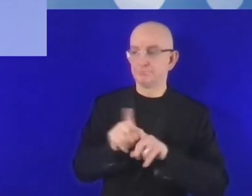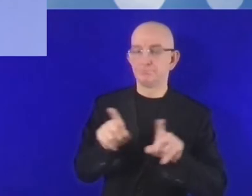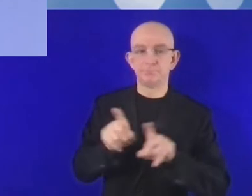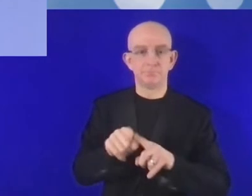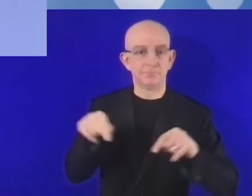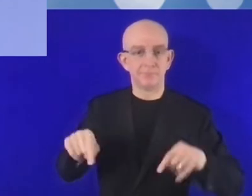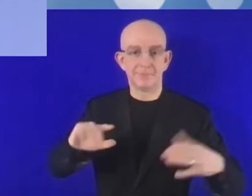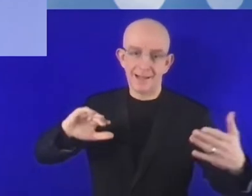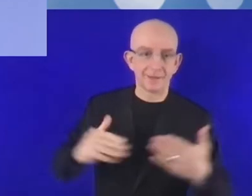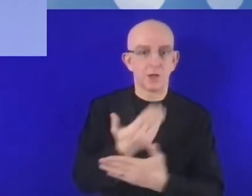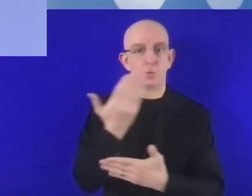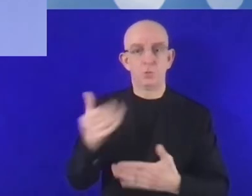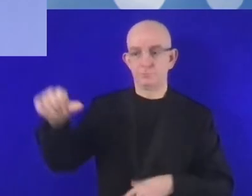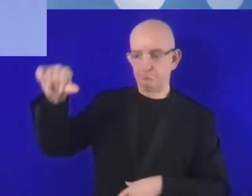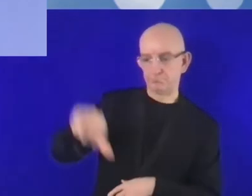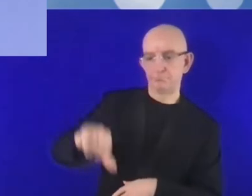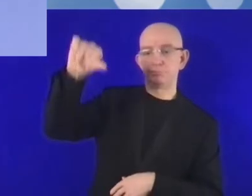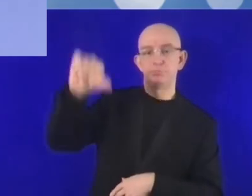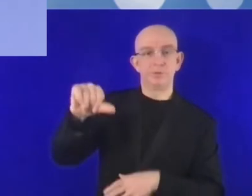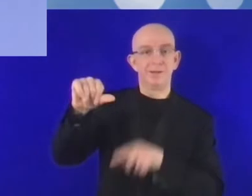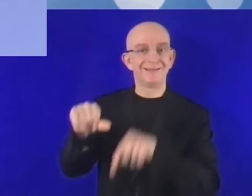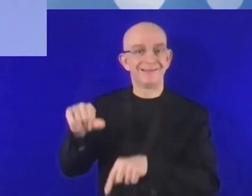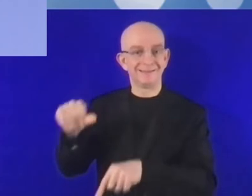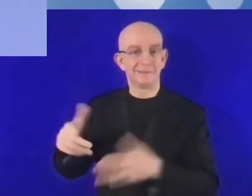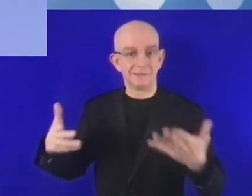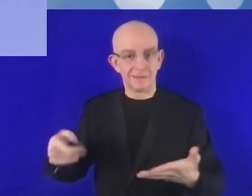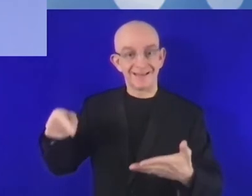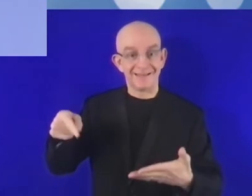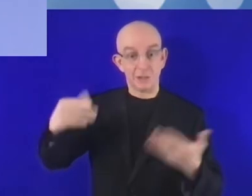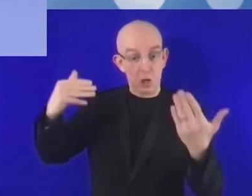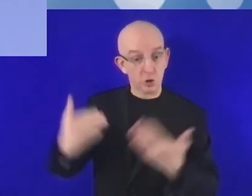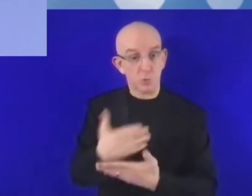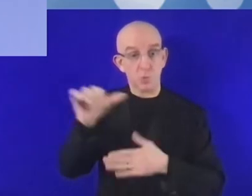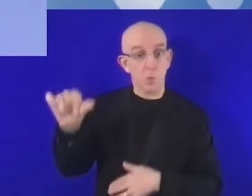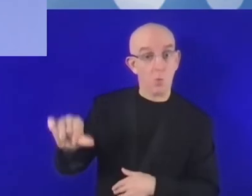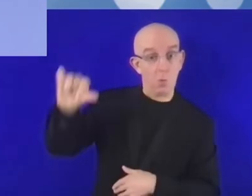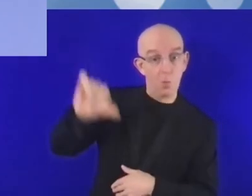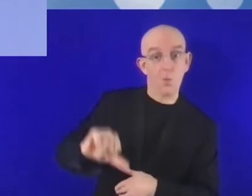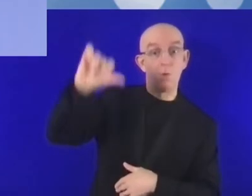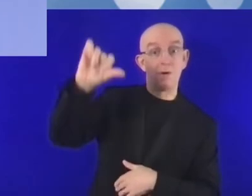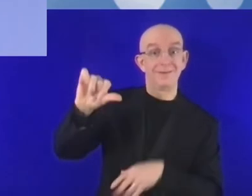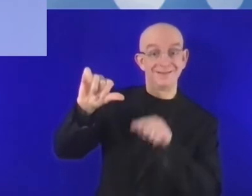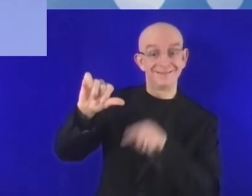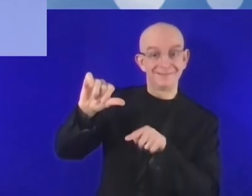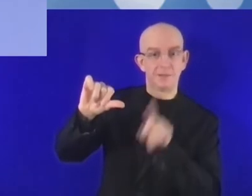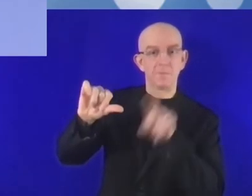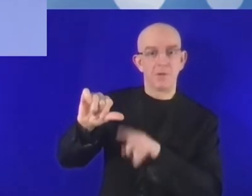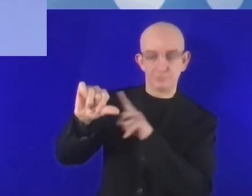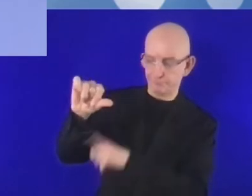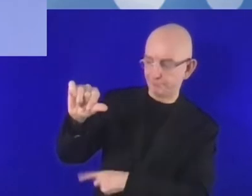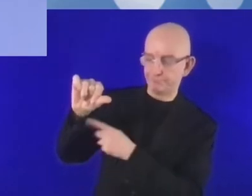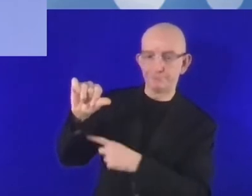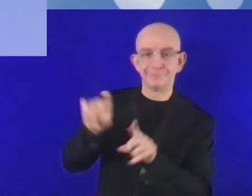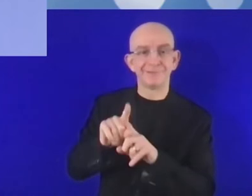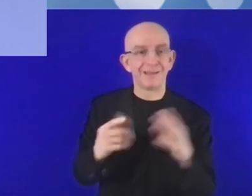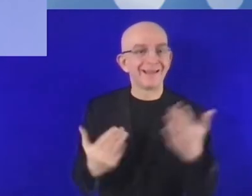aggregate analysis and use it for a benefit of a nation so this profi process demands the